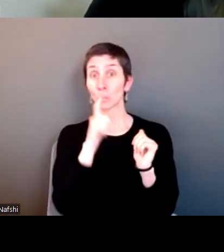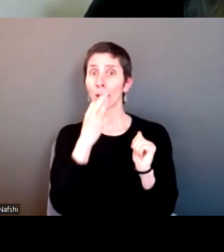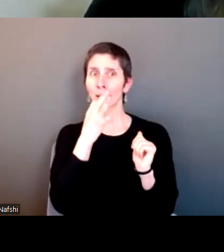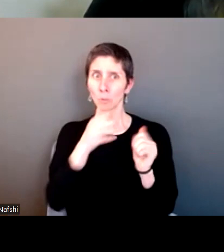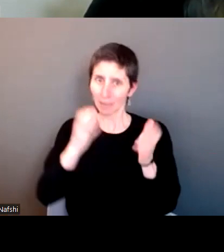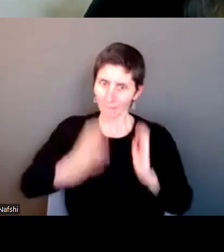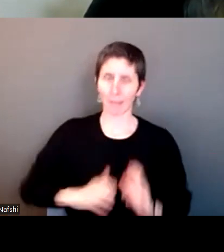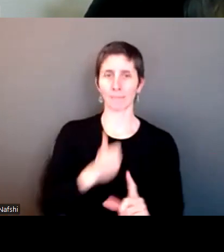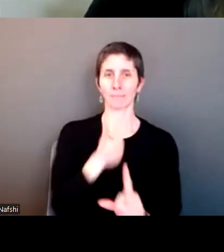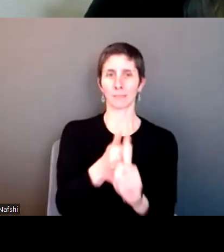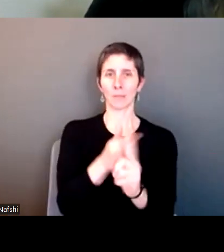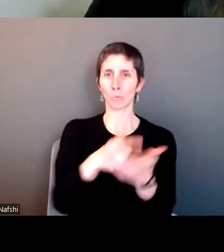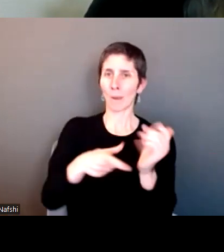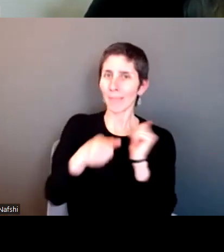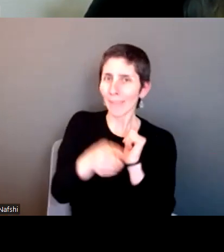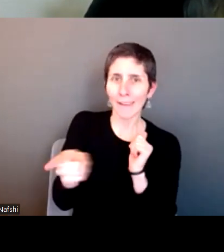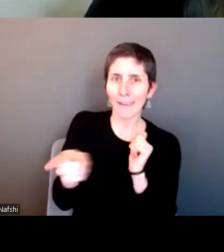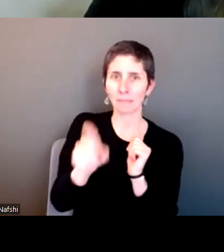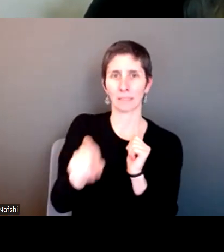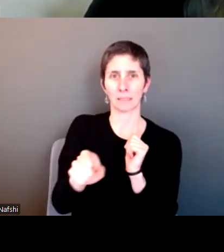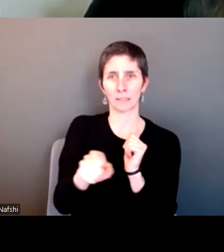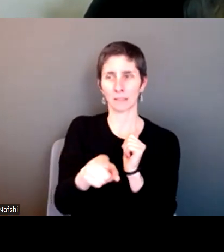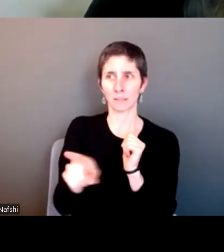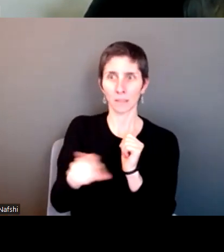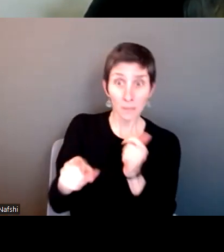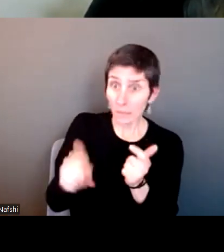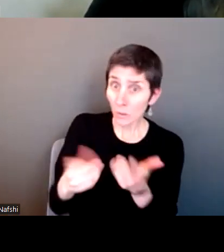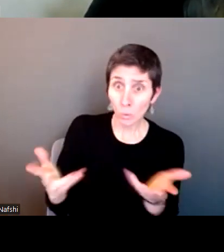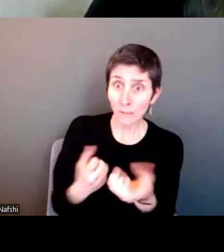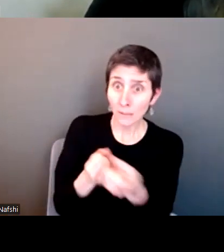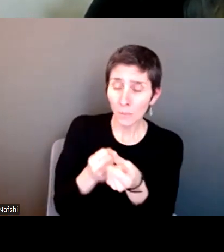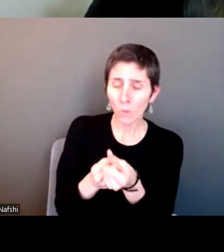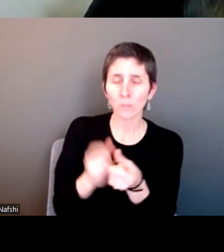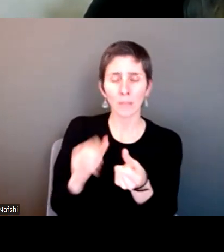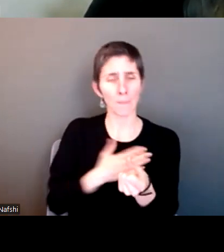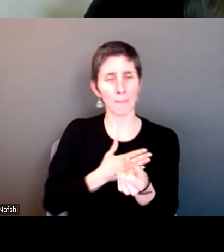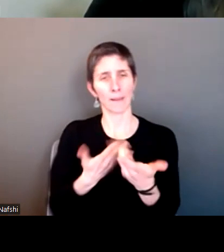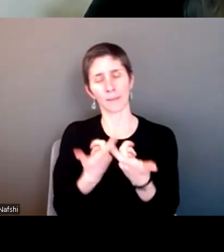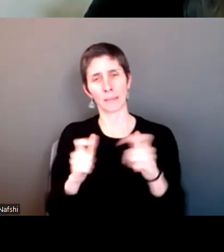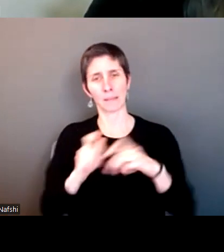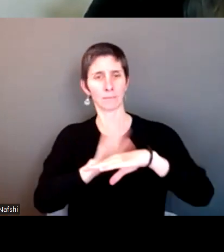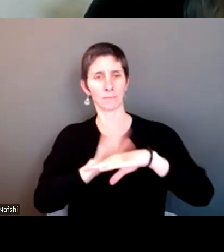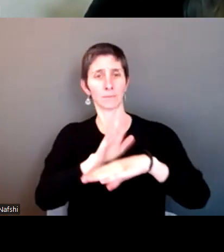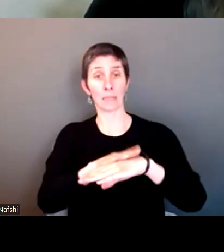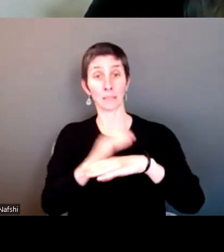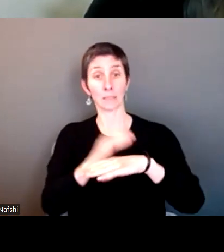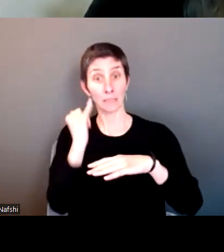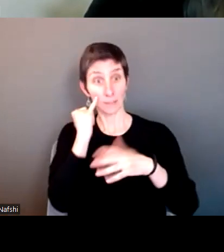the community and what supports they need. I think that would be my biggest advice for anyone that's looking up to start a safe space.